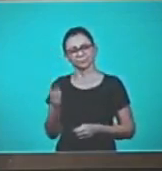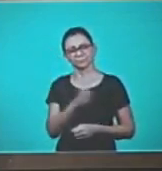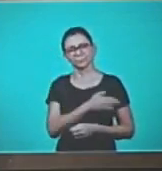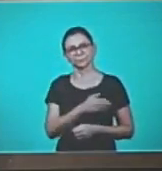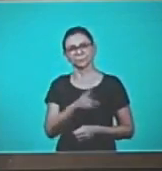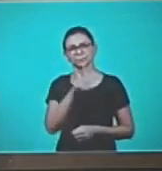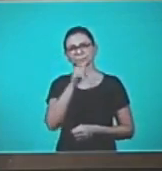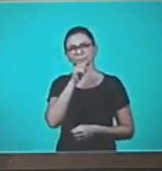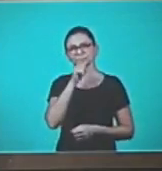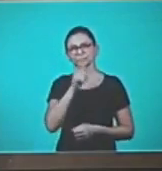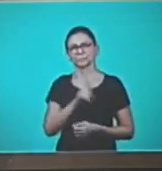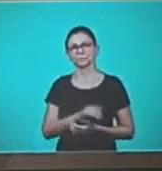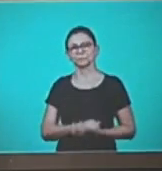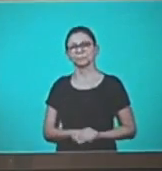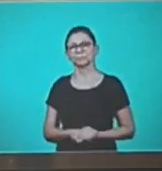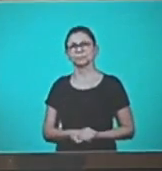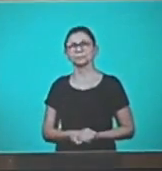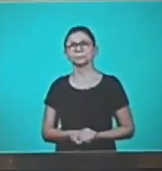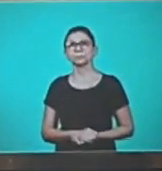Now, Gilson.